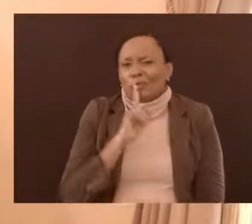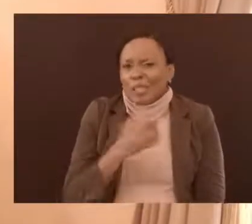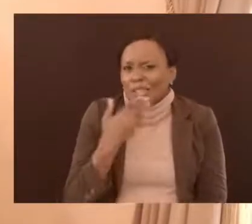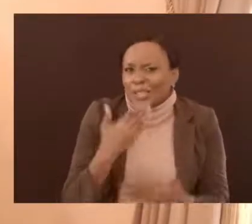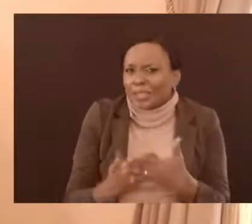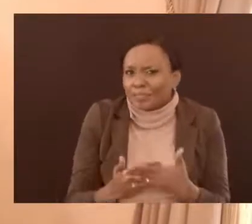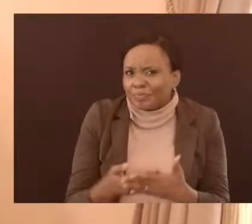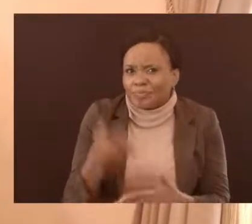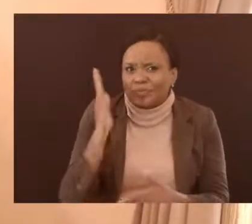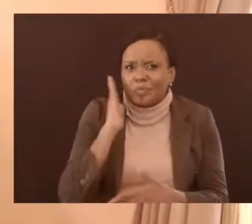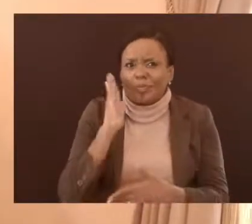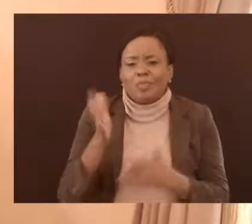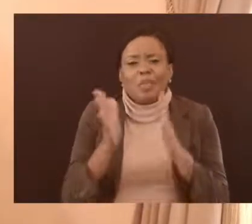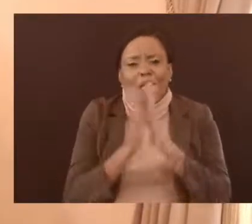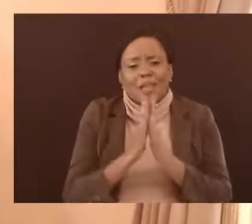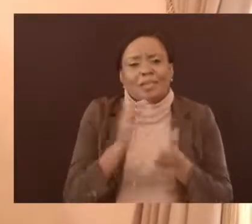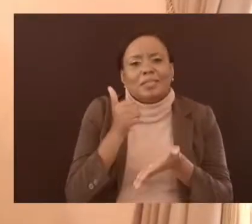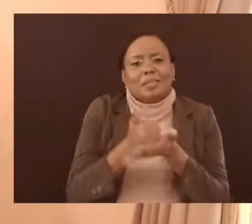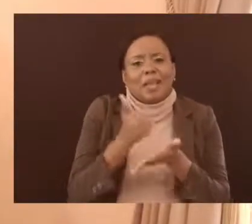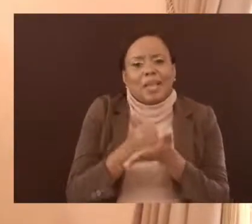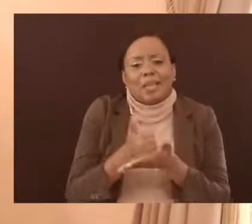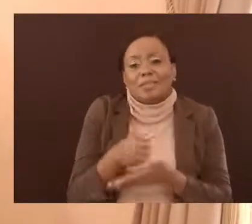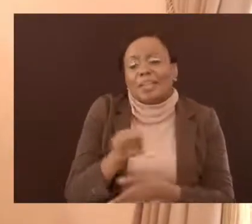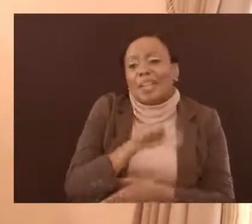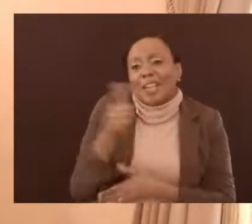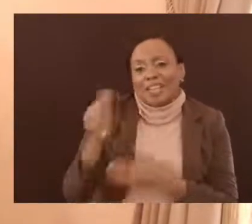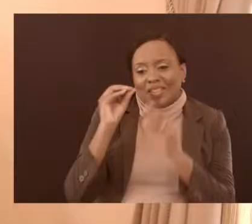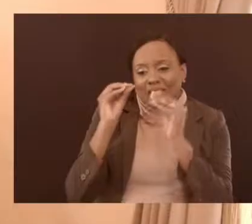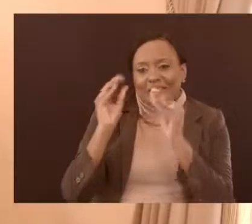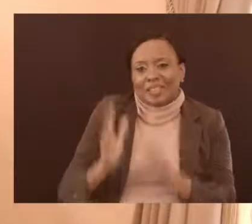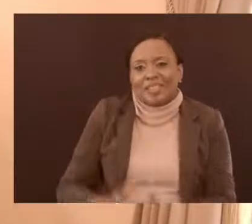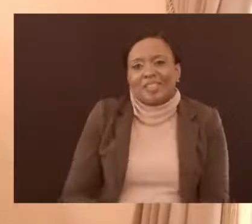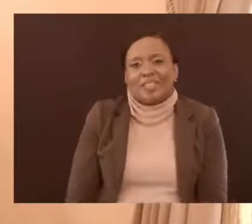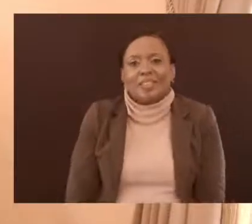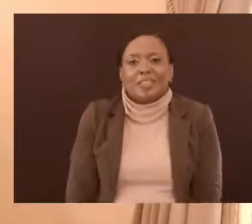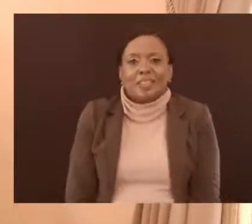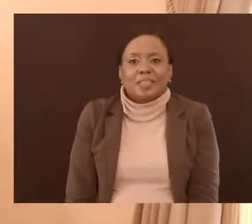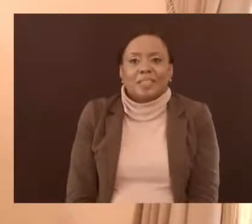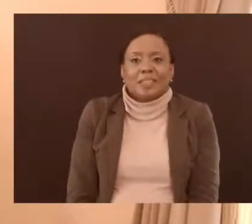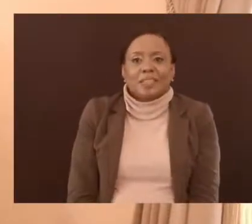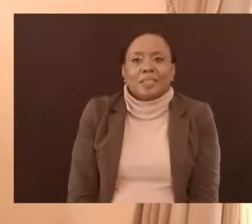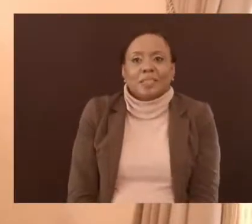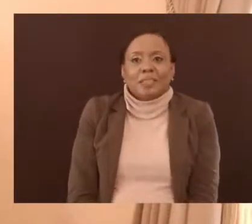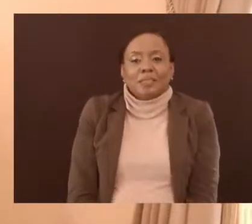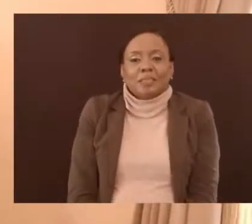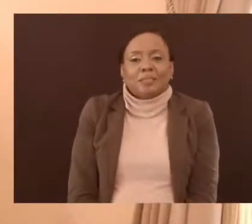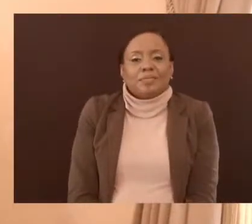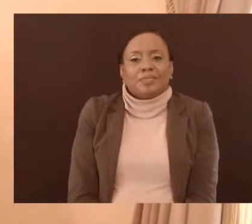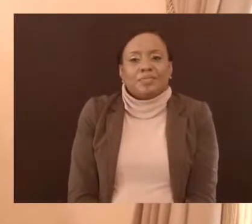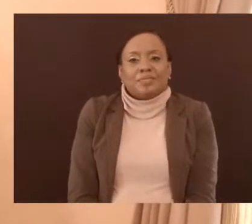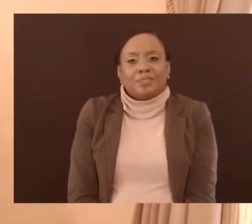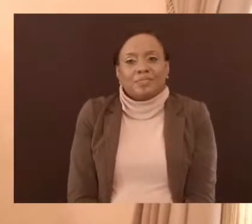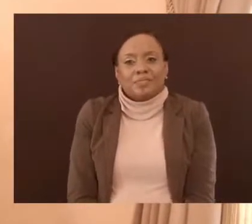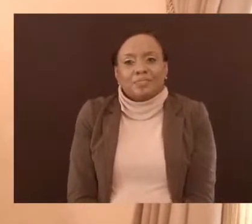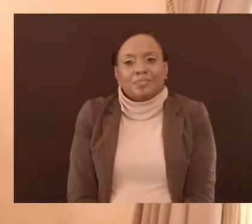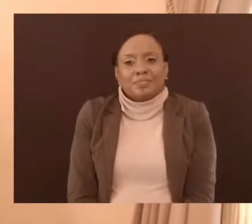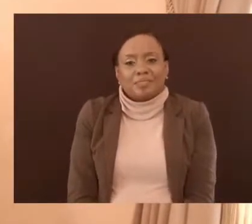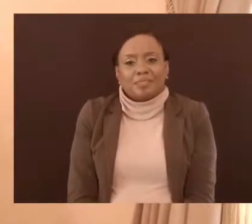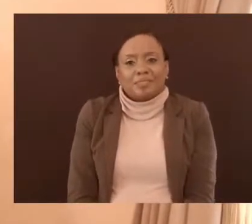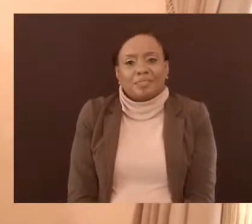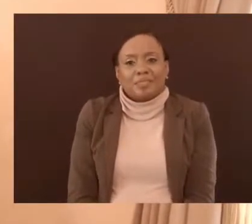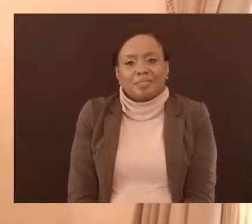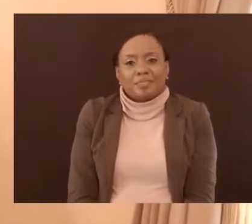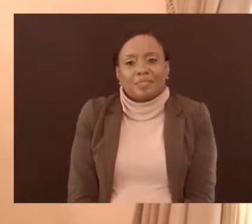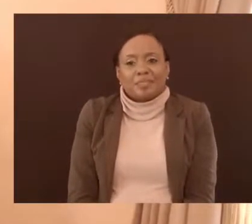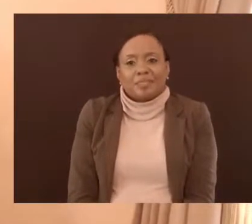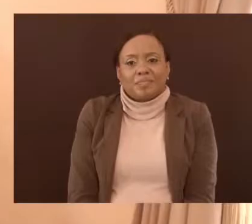us to deliver to their colleagues. So there are a number of things that we are planning to do